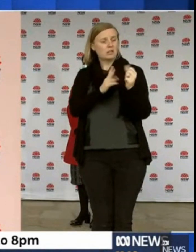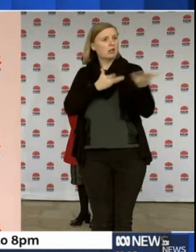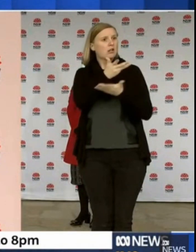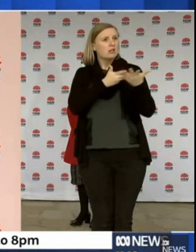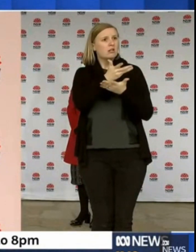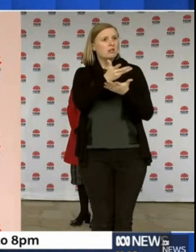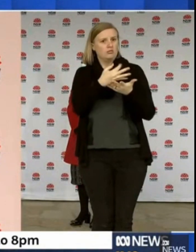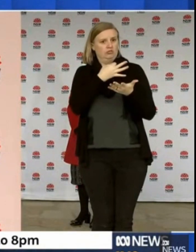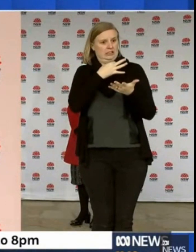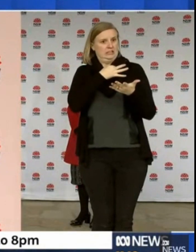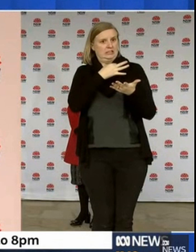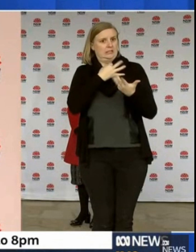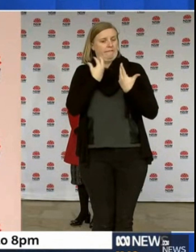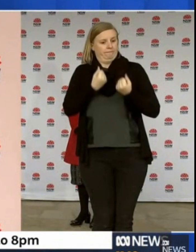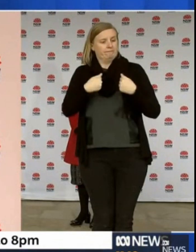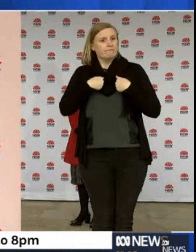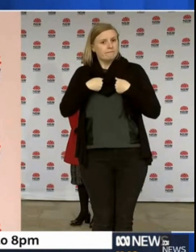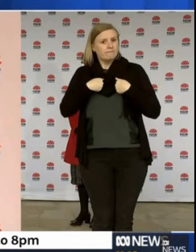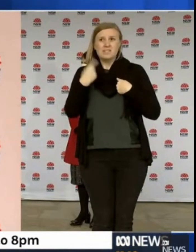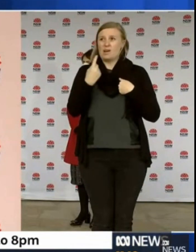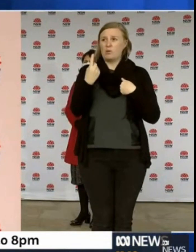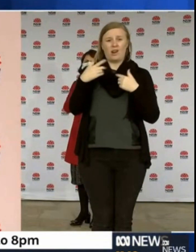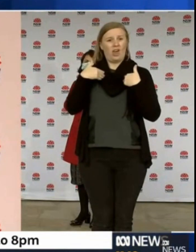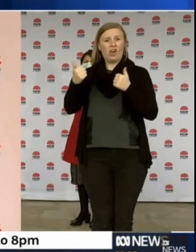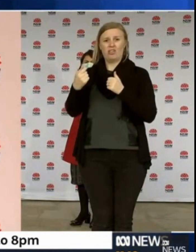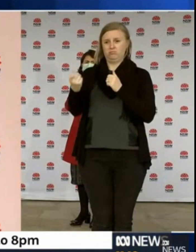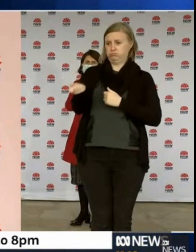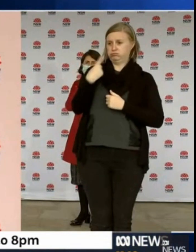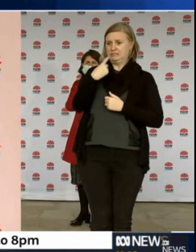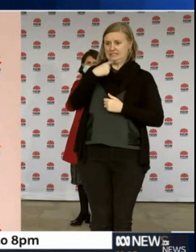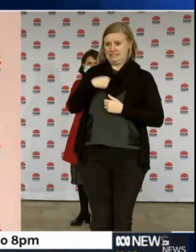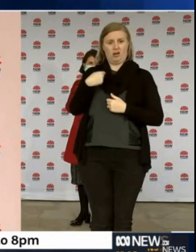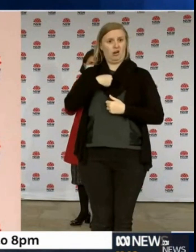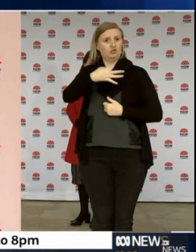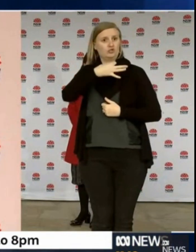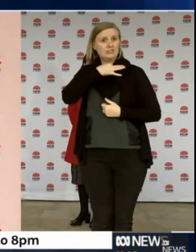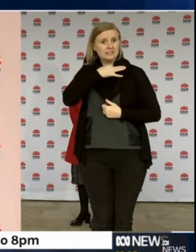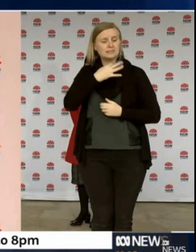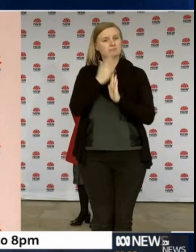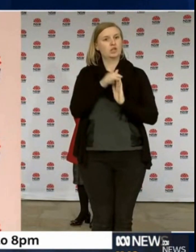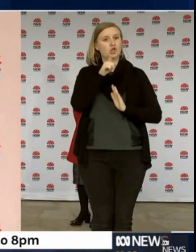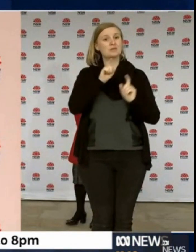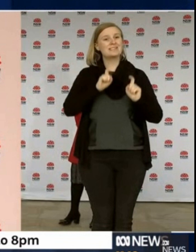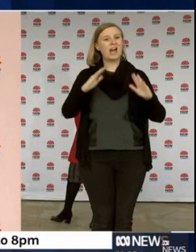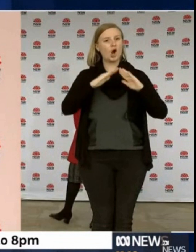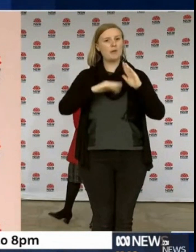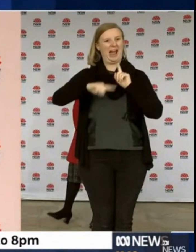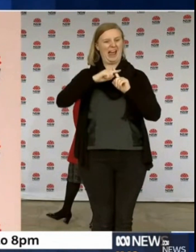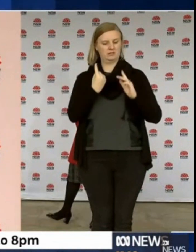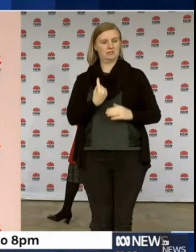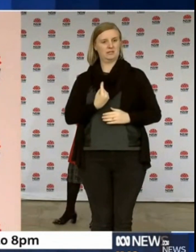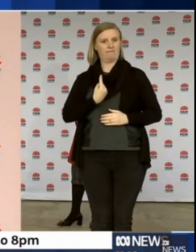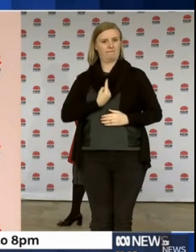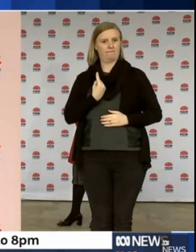to isolate. And isolate means that you do not come into contact with anyone else in your house. It means